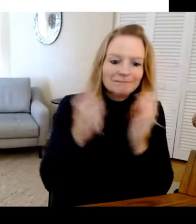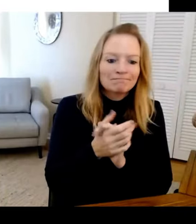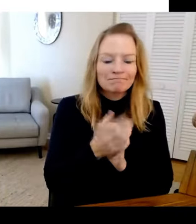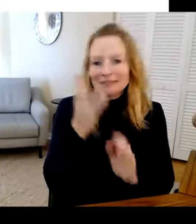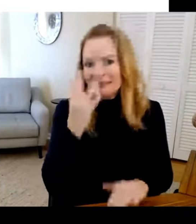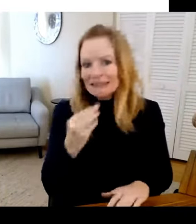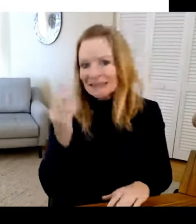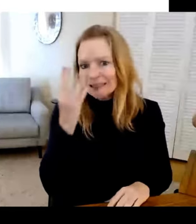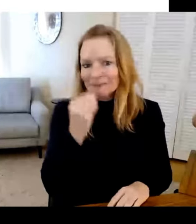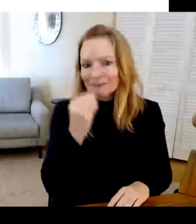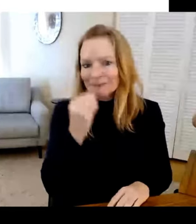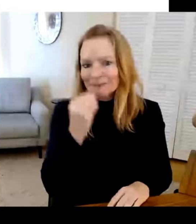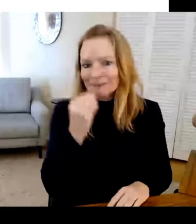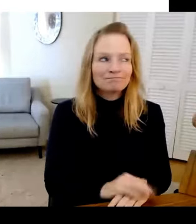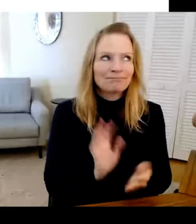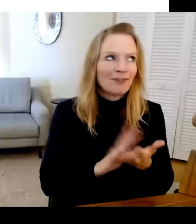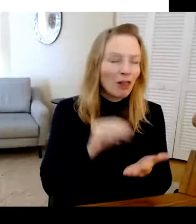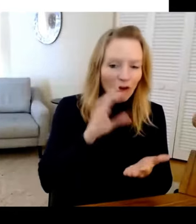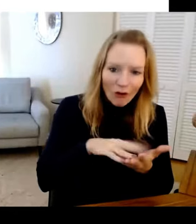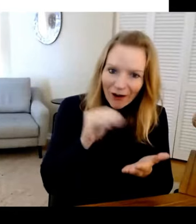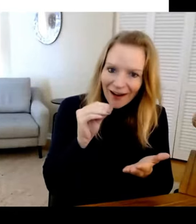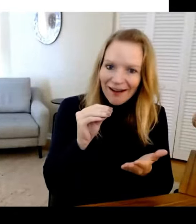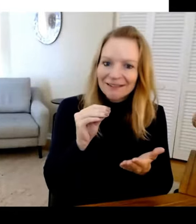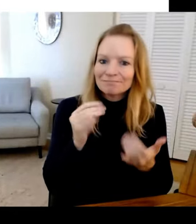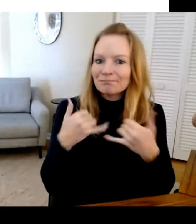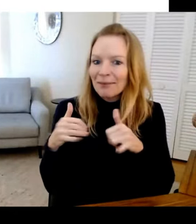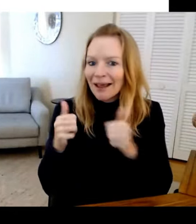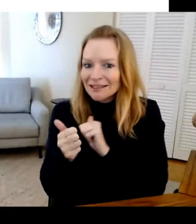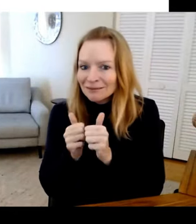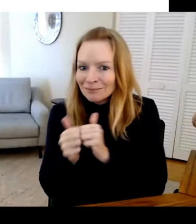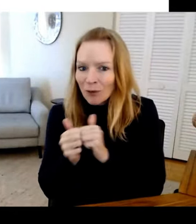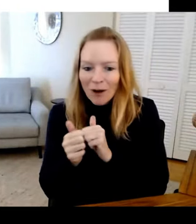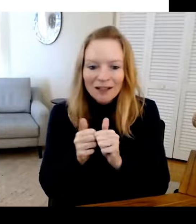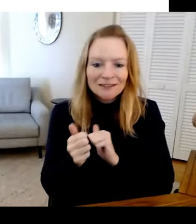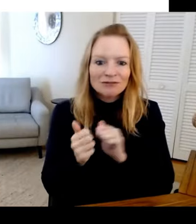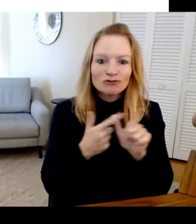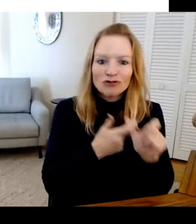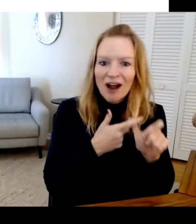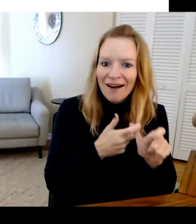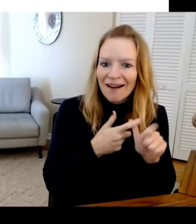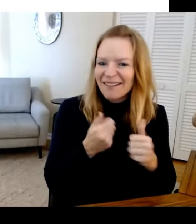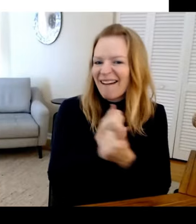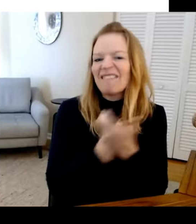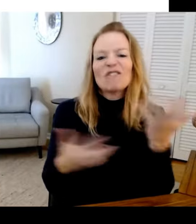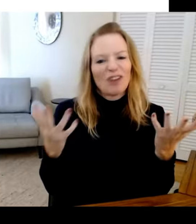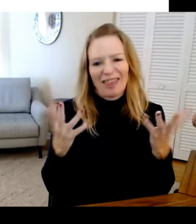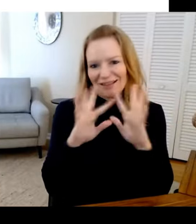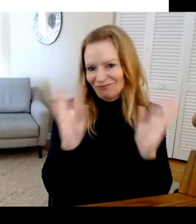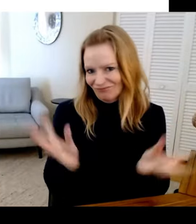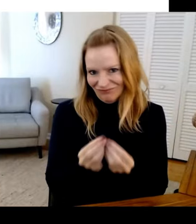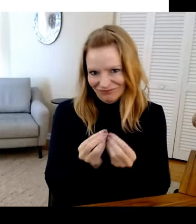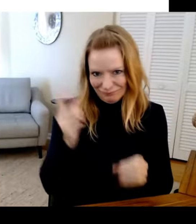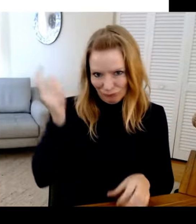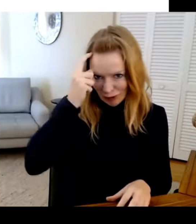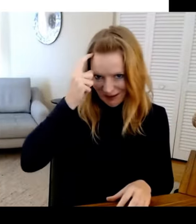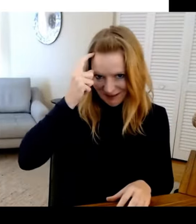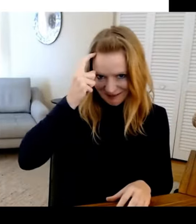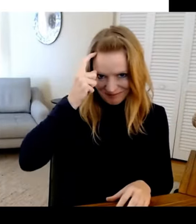expression, dreaming, sleep, learning, playing, sports,